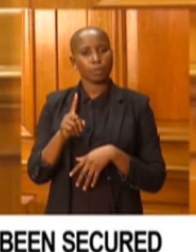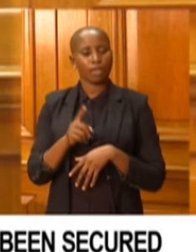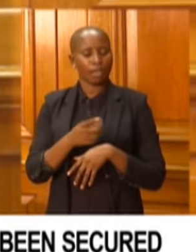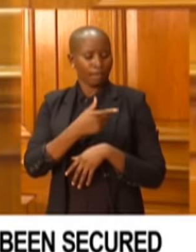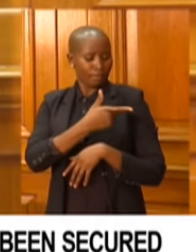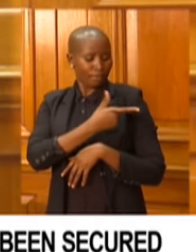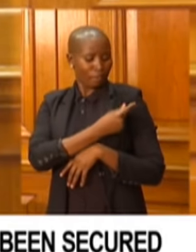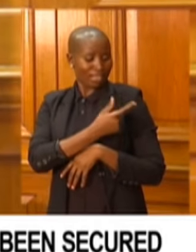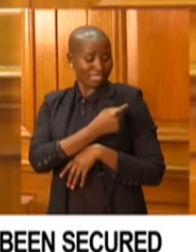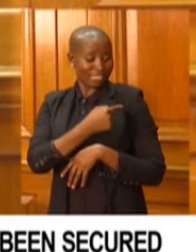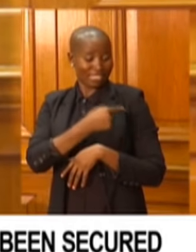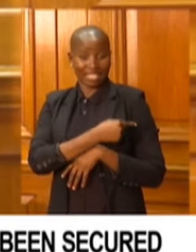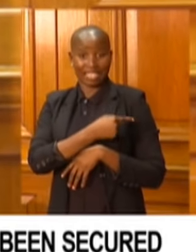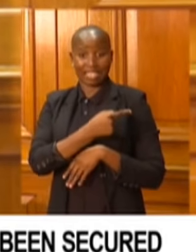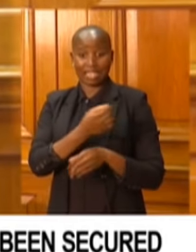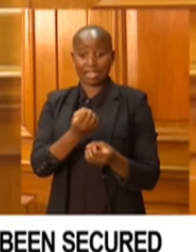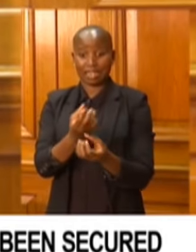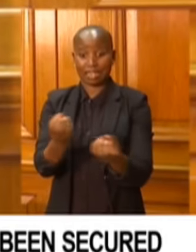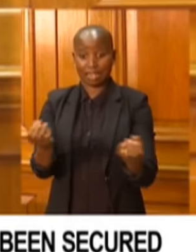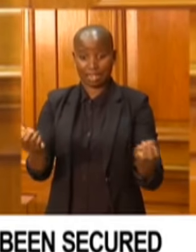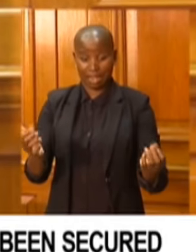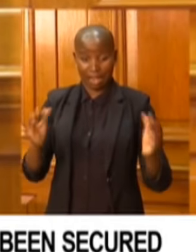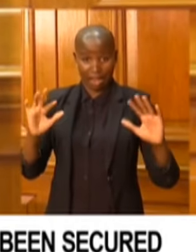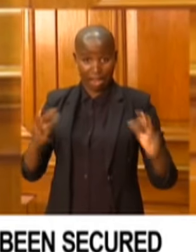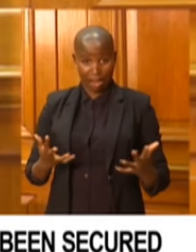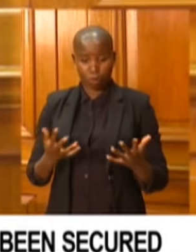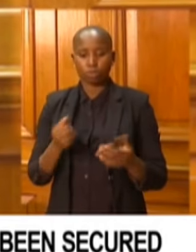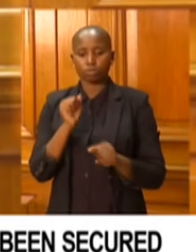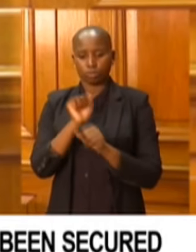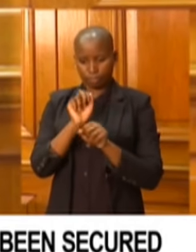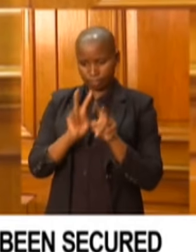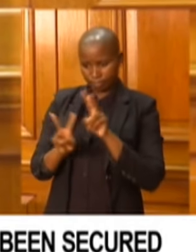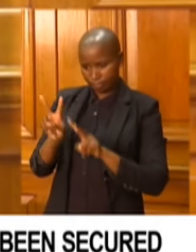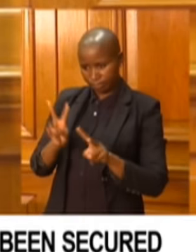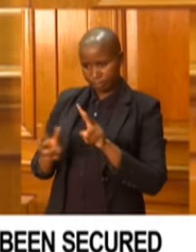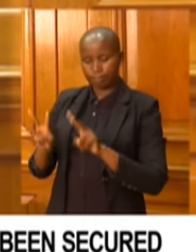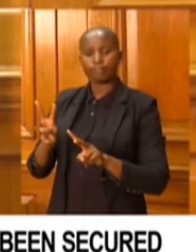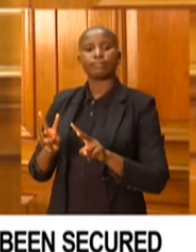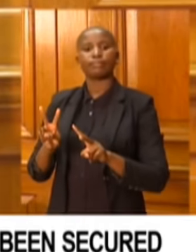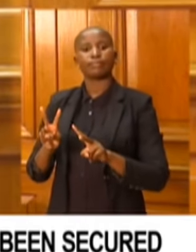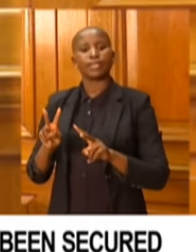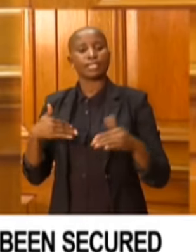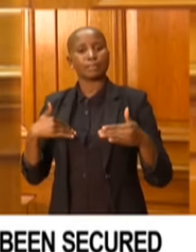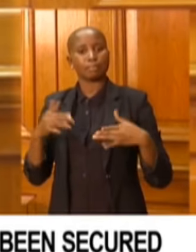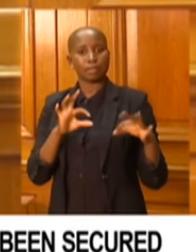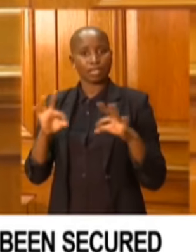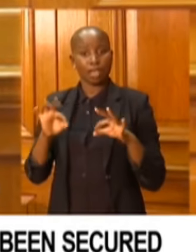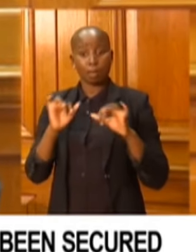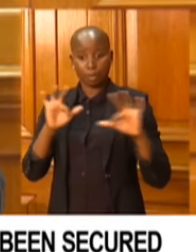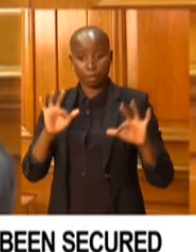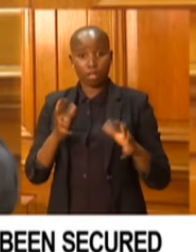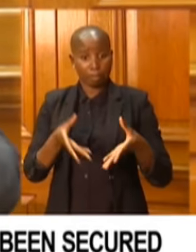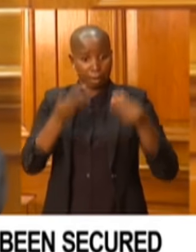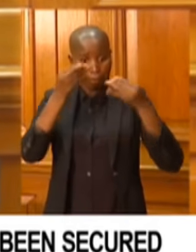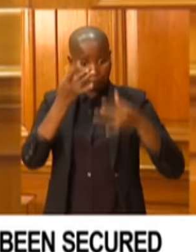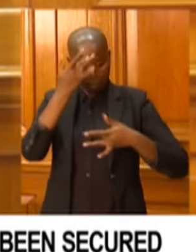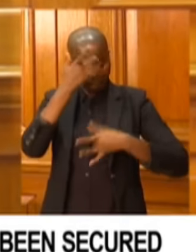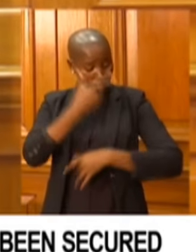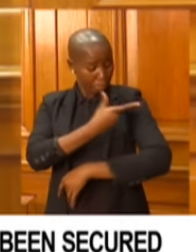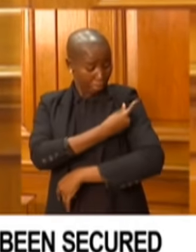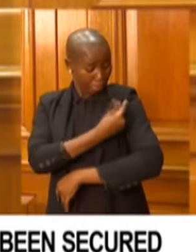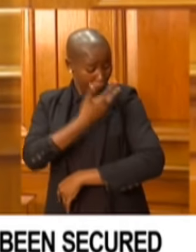throughout the country and to administer them to those who have been identified to receive them in the